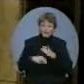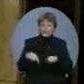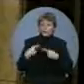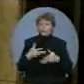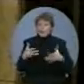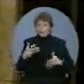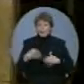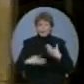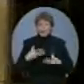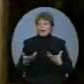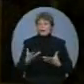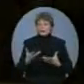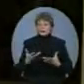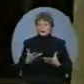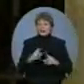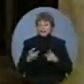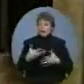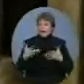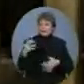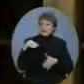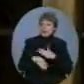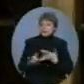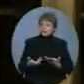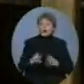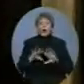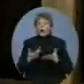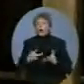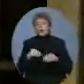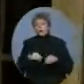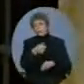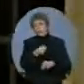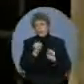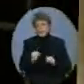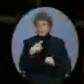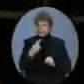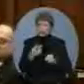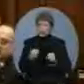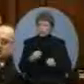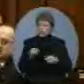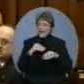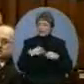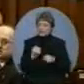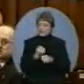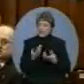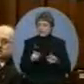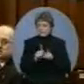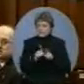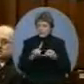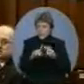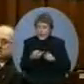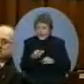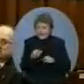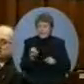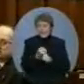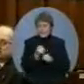grab against Ontario citizens? Honourable Parliamentary Secretary for the Minister of Finance. Did I miss something, Mr. Speaker? Is this